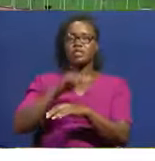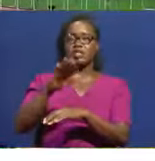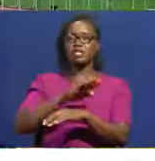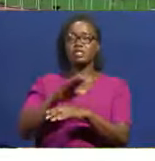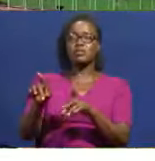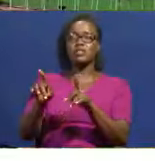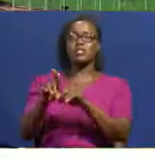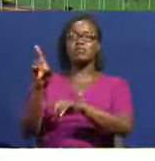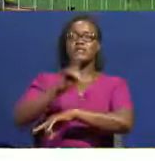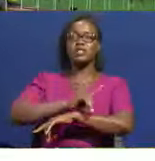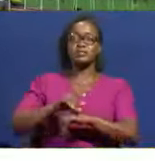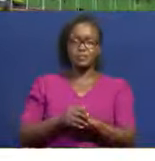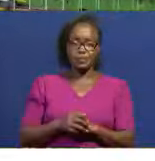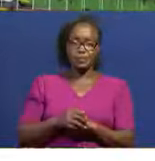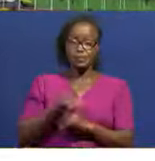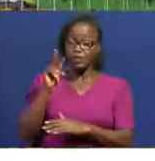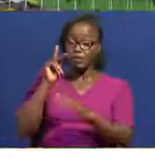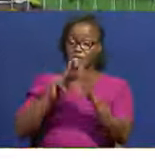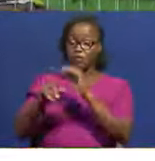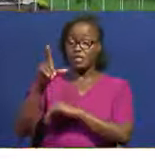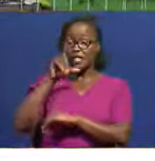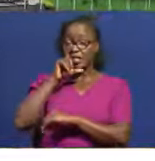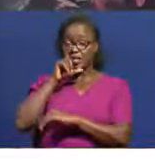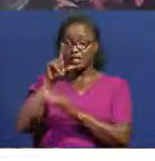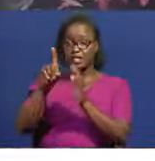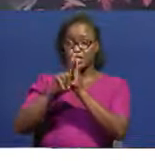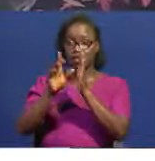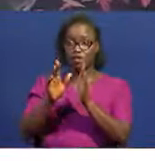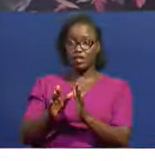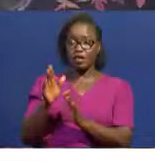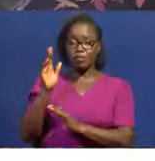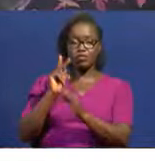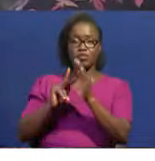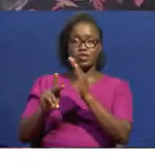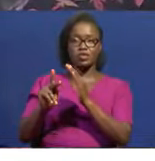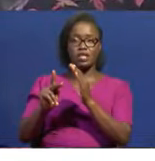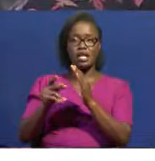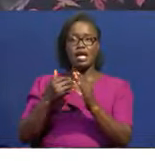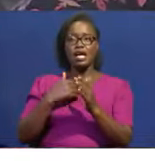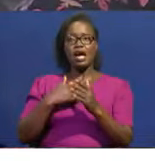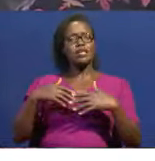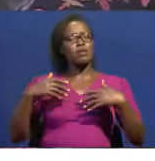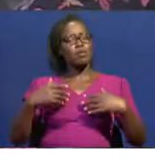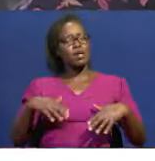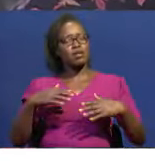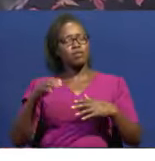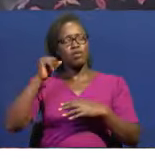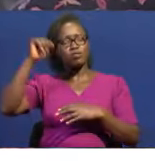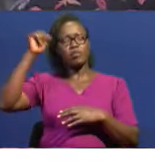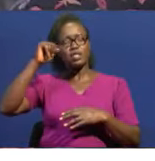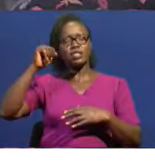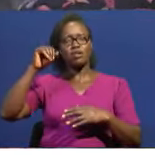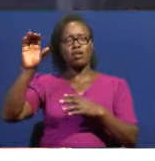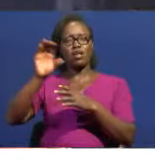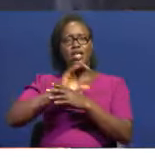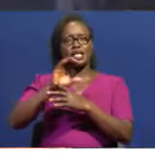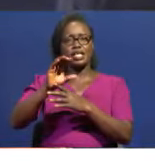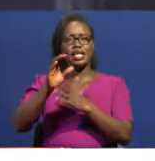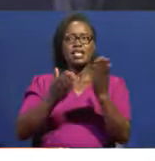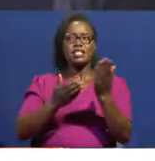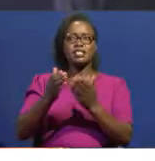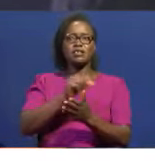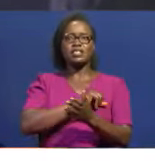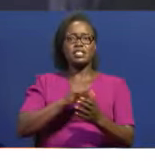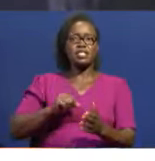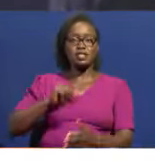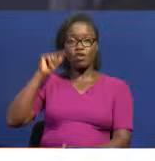the same day. Professor Kindiki, a lawyer by profession, has had an illustrious political career, having served as the Senator